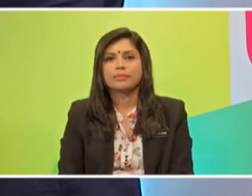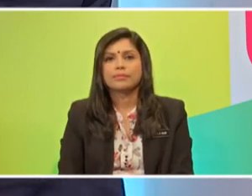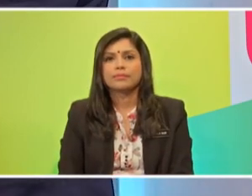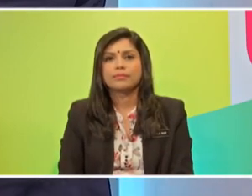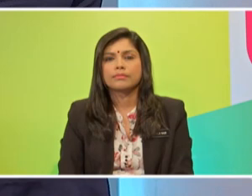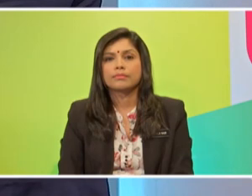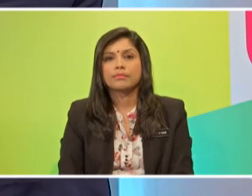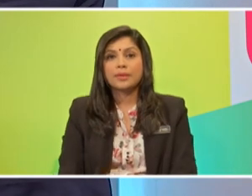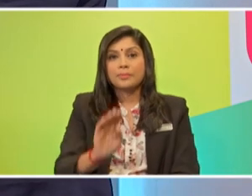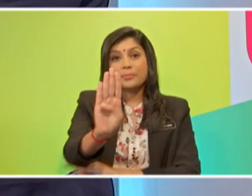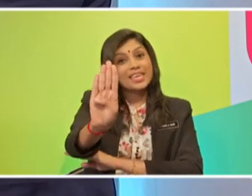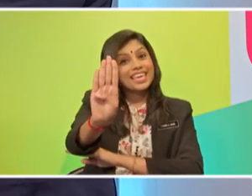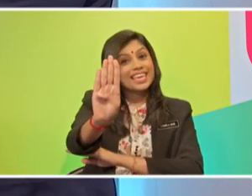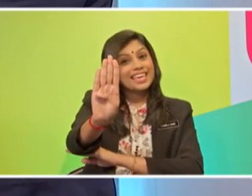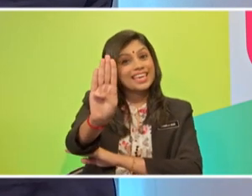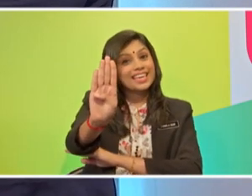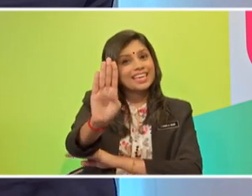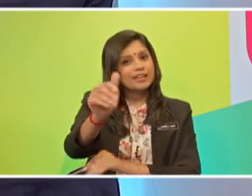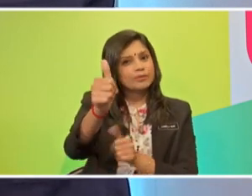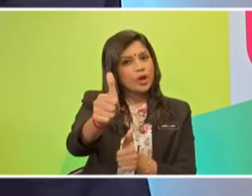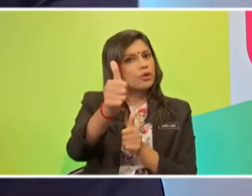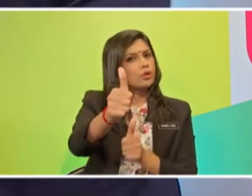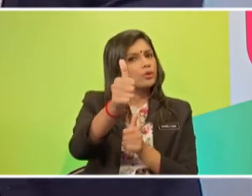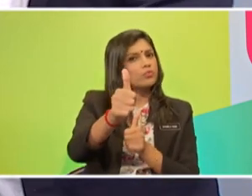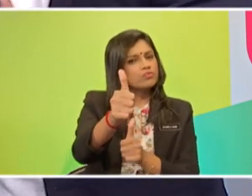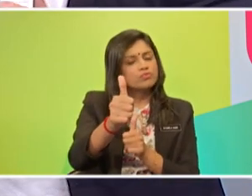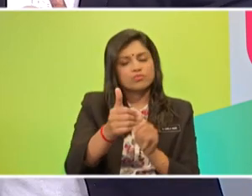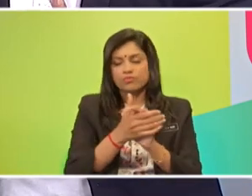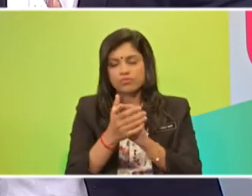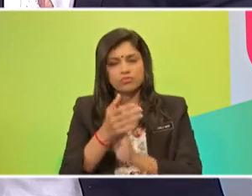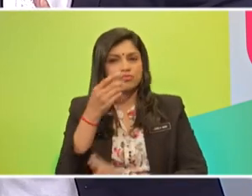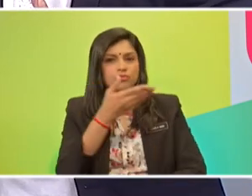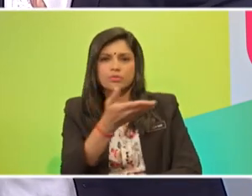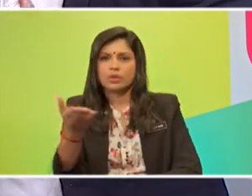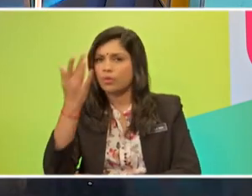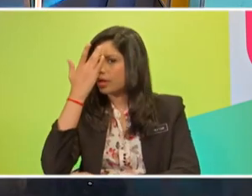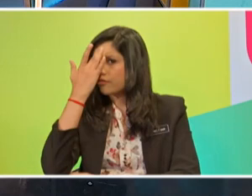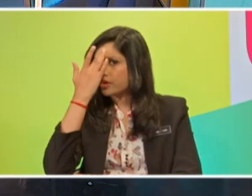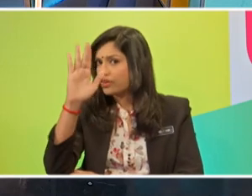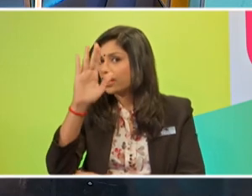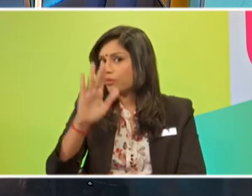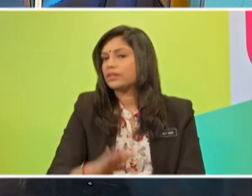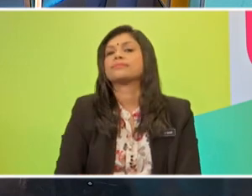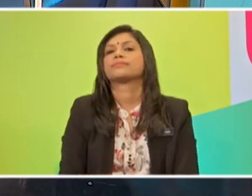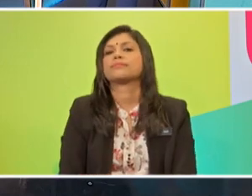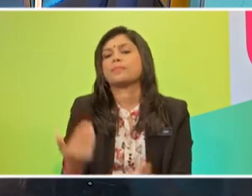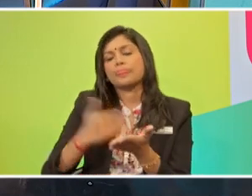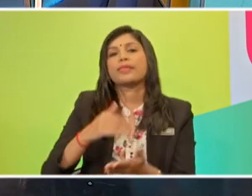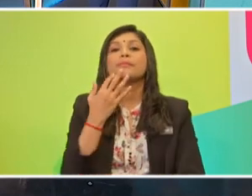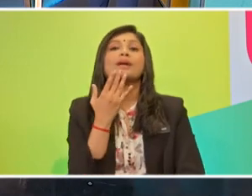And B. Very good, Sean. Okay, clever. Yay. Okay. Let's see the next